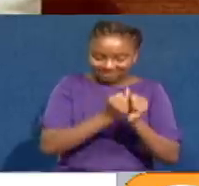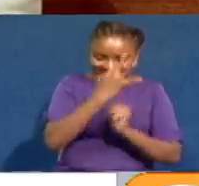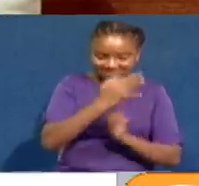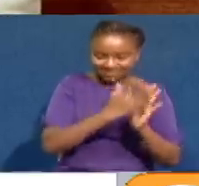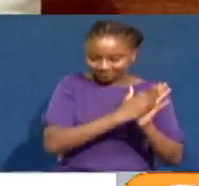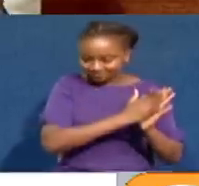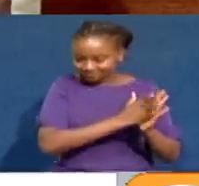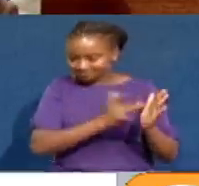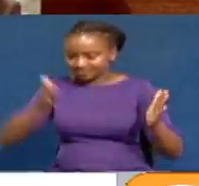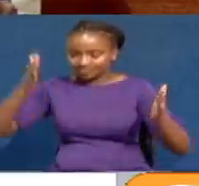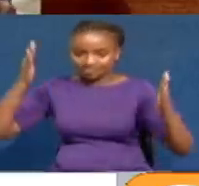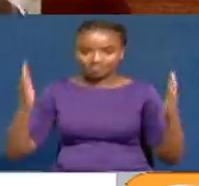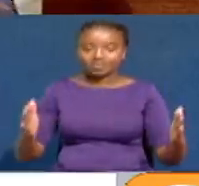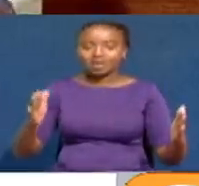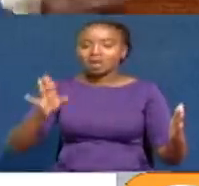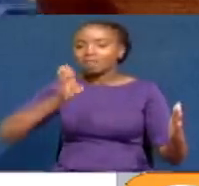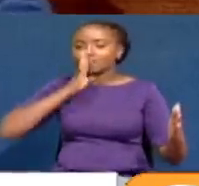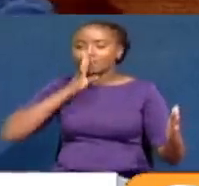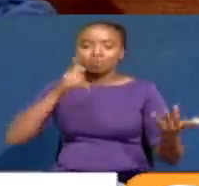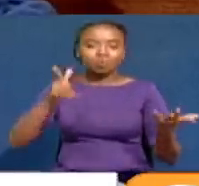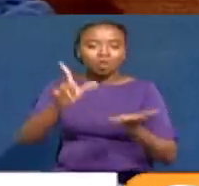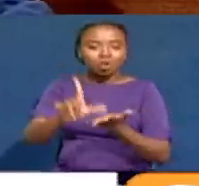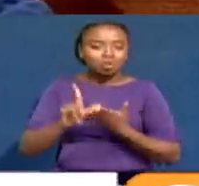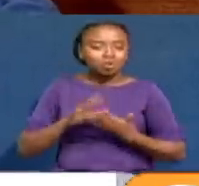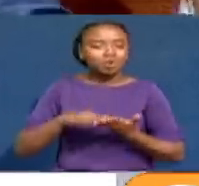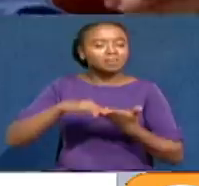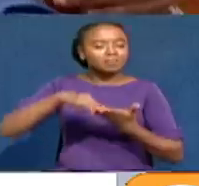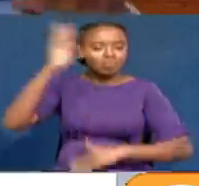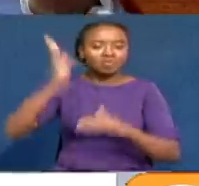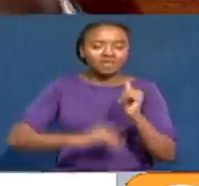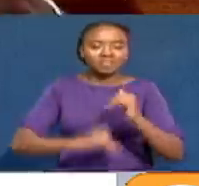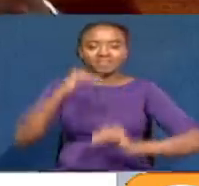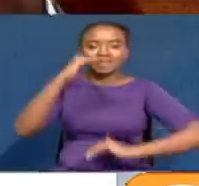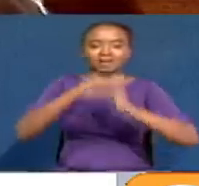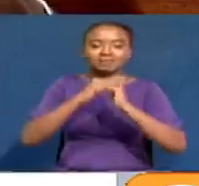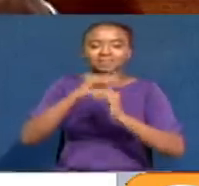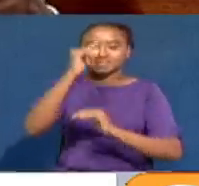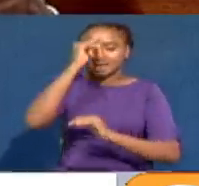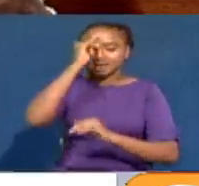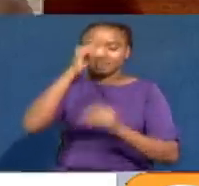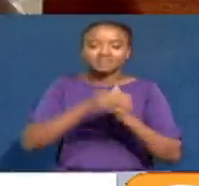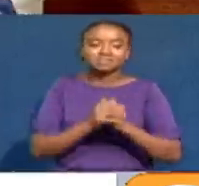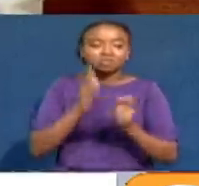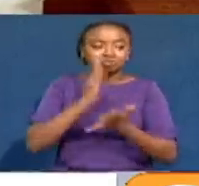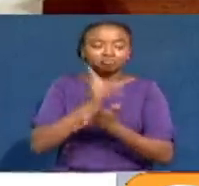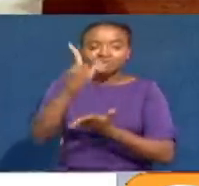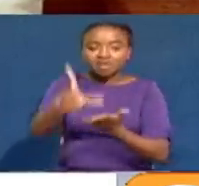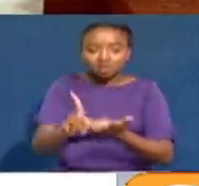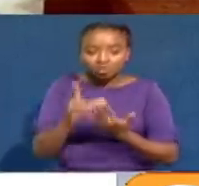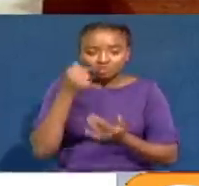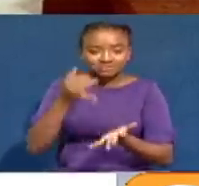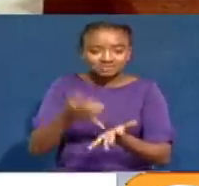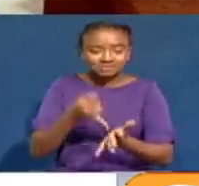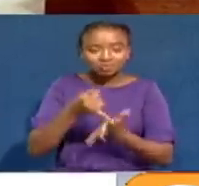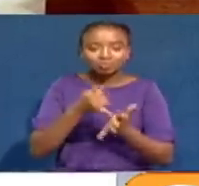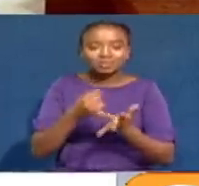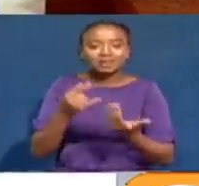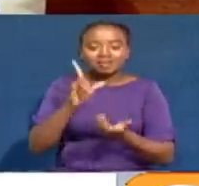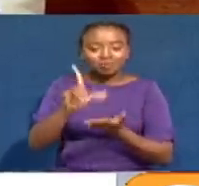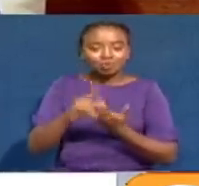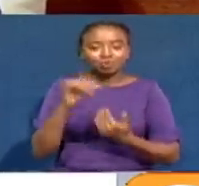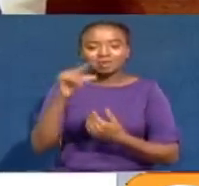has borrowed even in excess of the limit set by parliament, because actually the debt ought to have included the debt guaranteed. I've